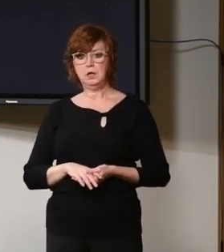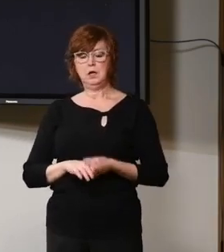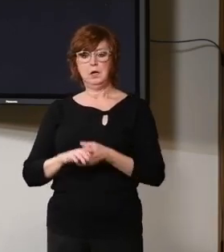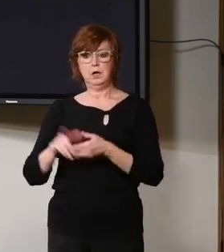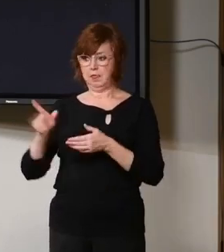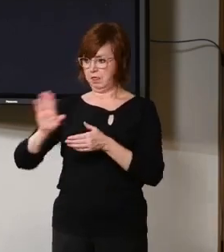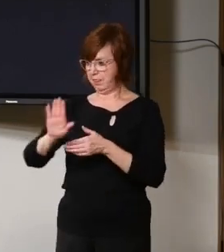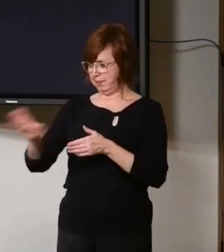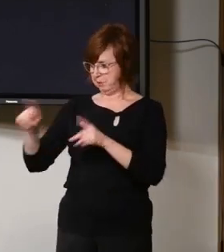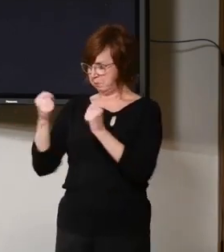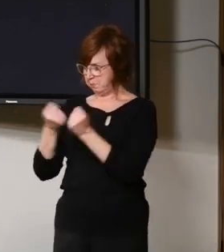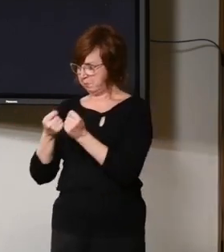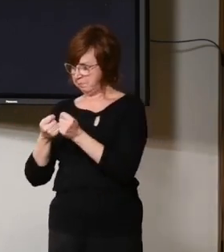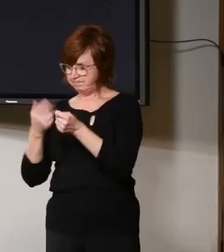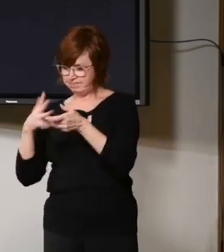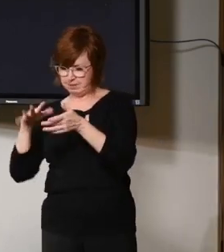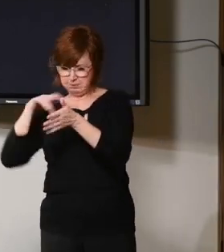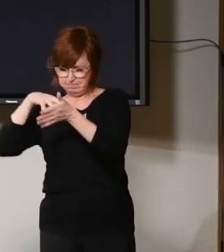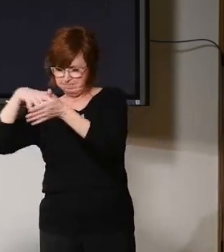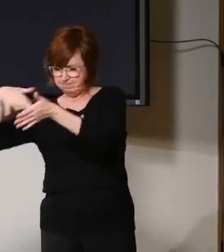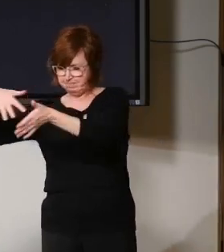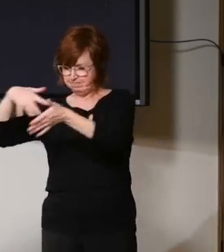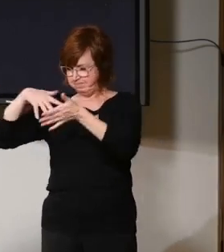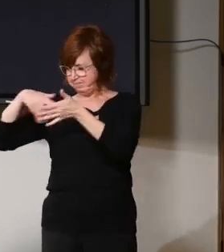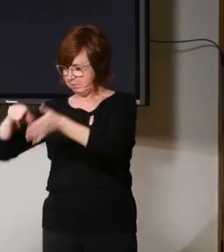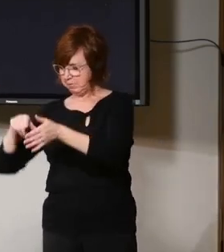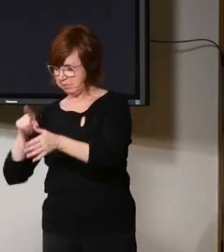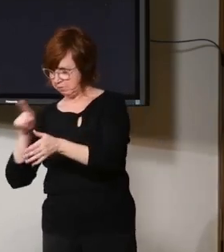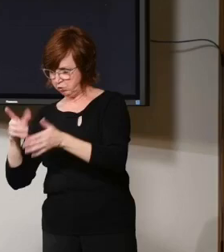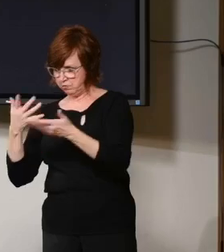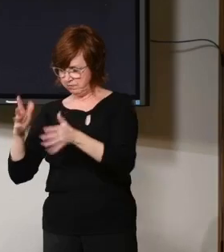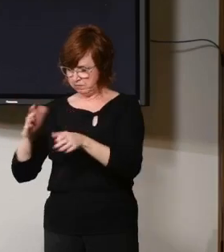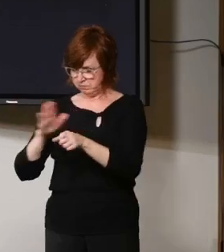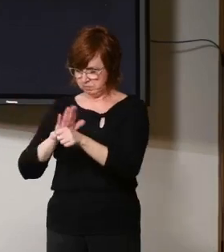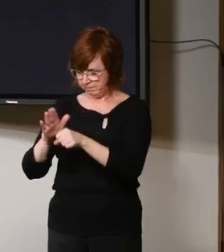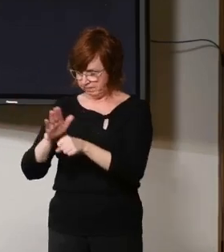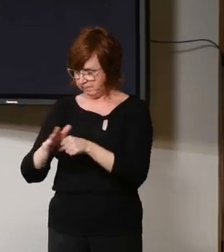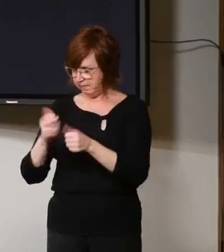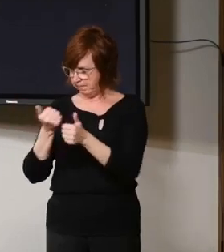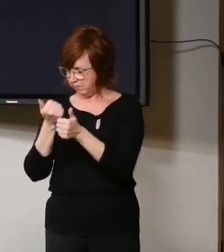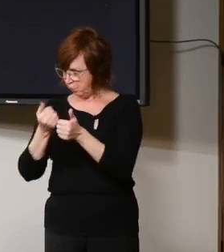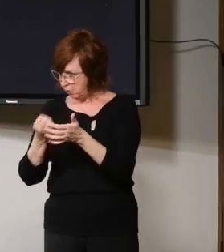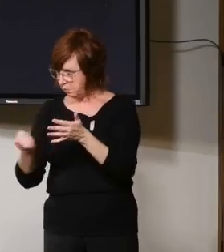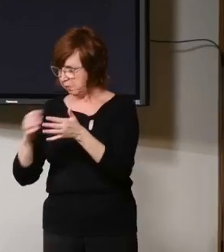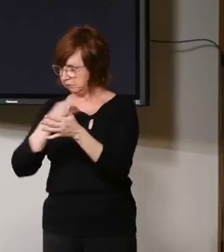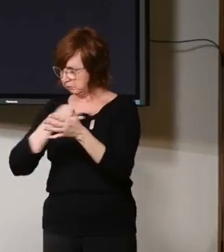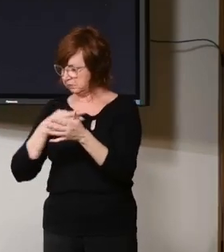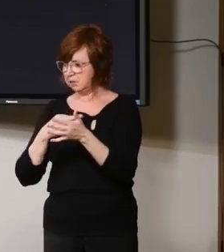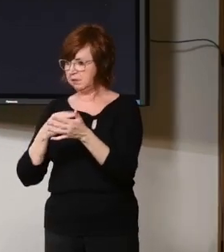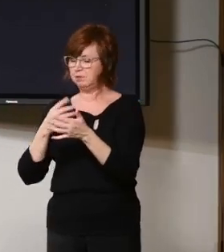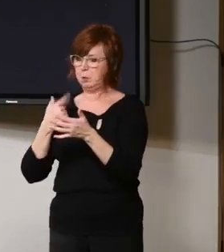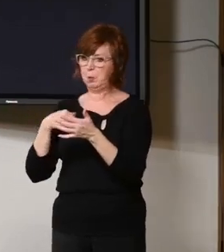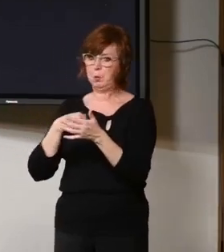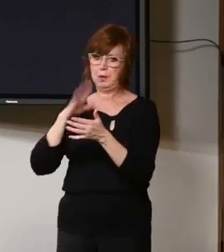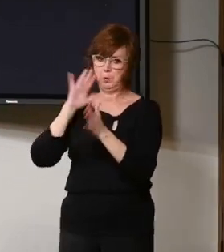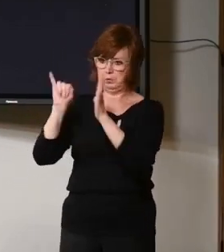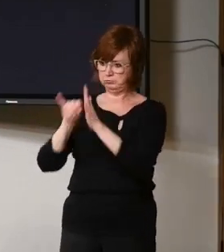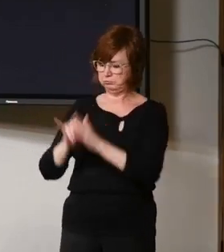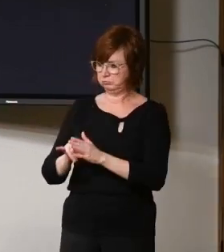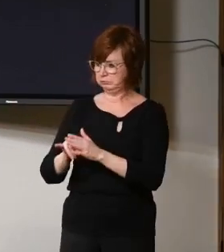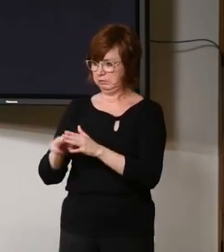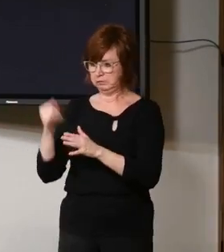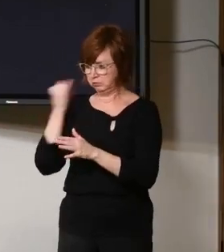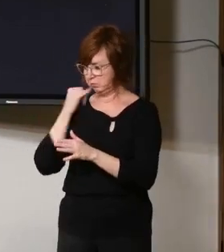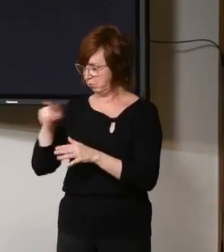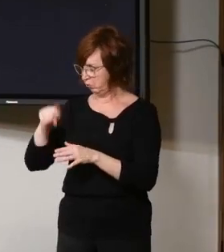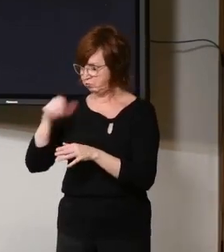throughout the province to COVID-19 as it evolves in the province. We will determine where patients will be cared for